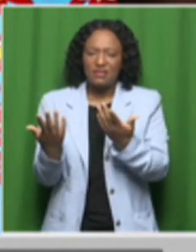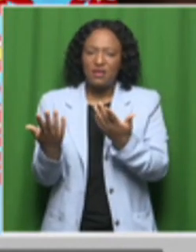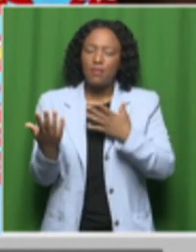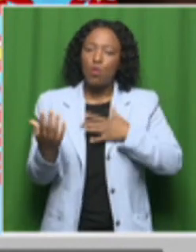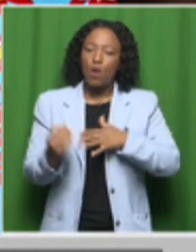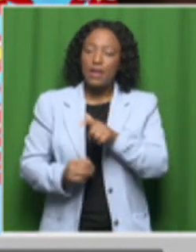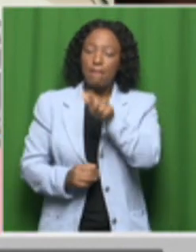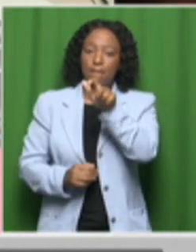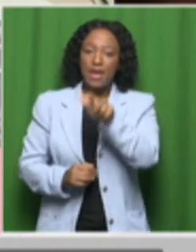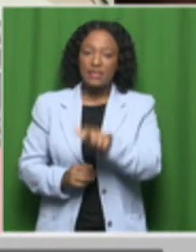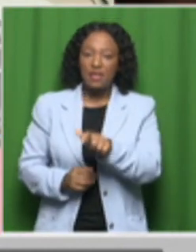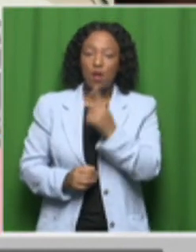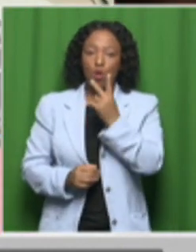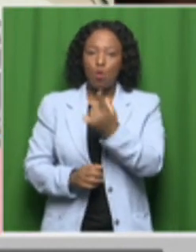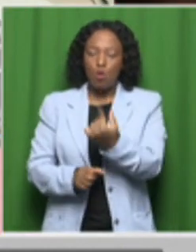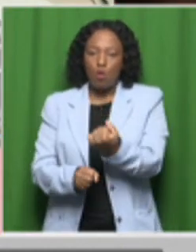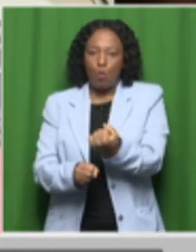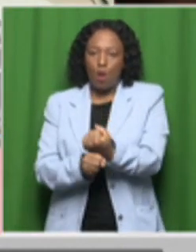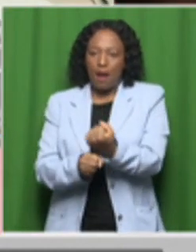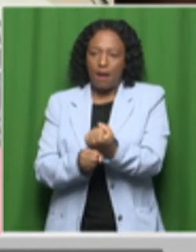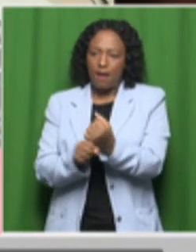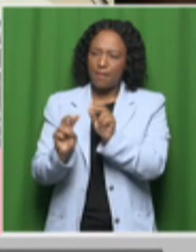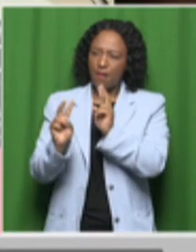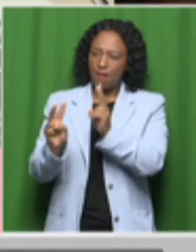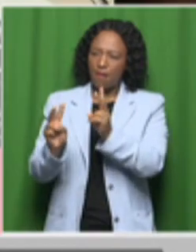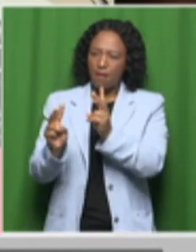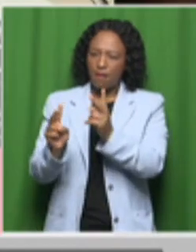someone to look at my work and feel